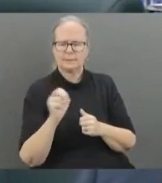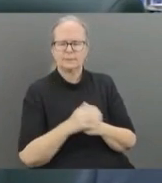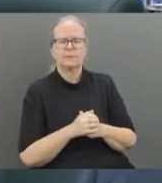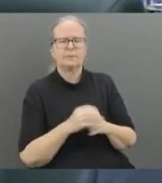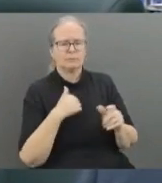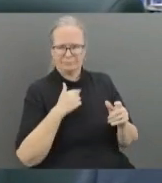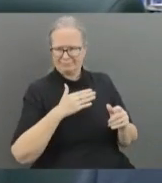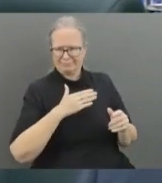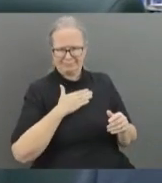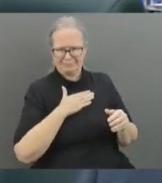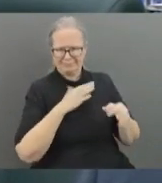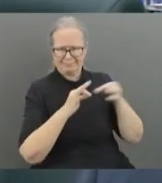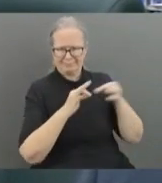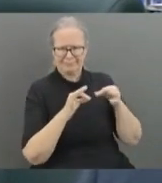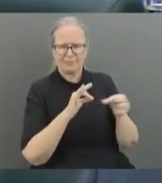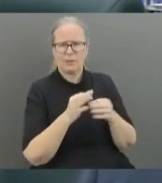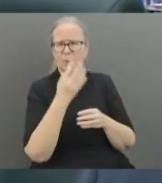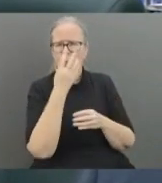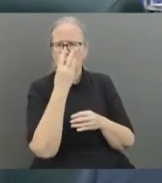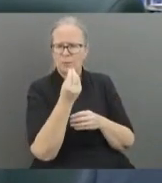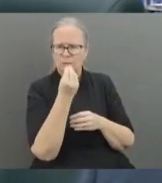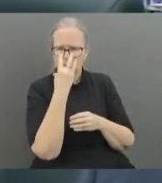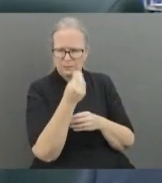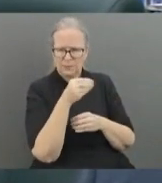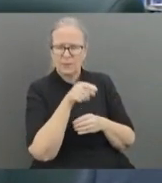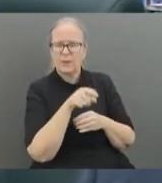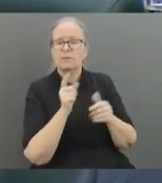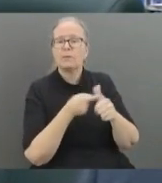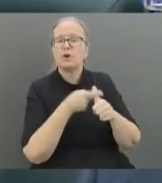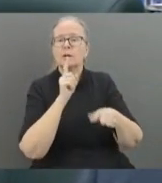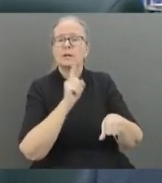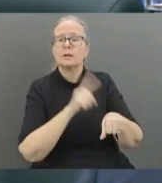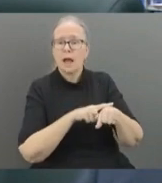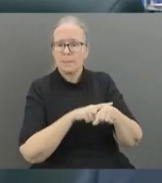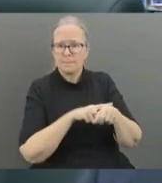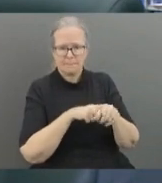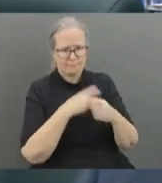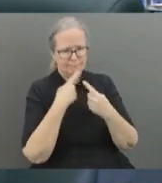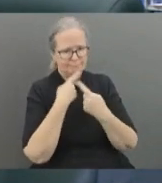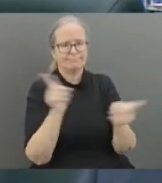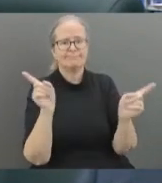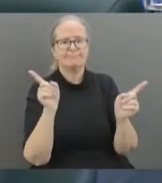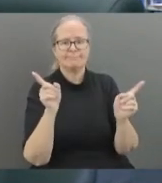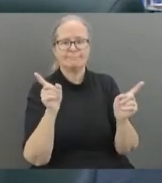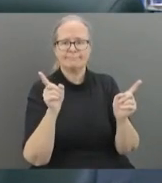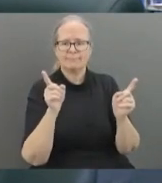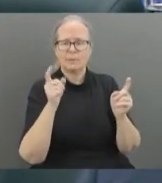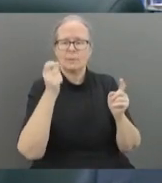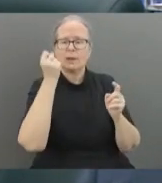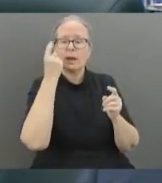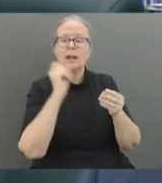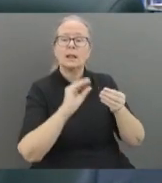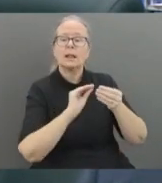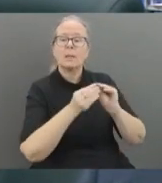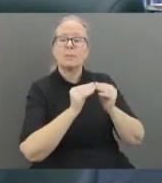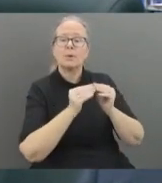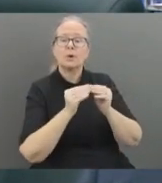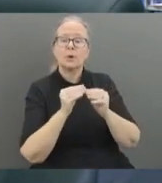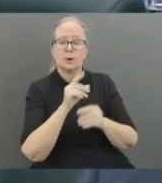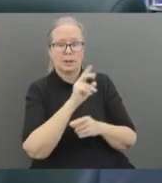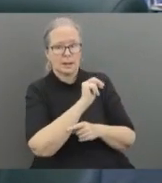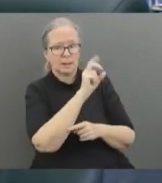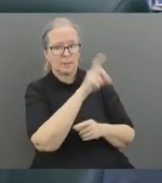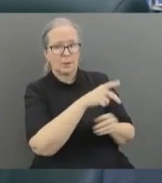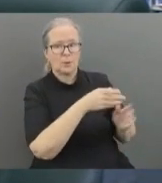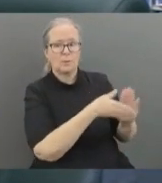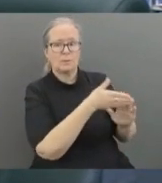this discussion, but what we found with the wolverine quota that was in place when the NDP were in government is that it had no basis. We